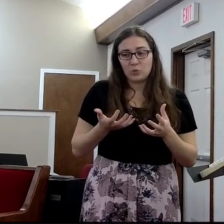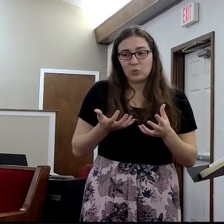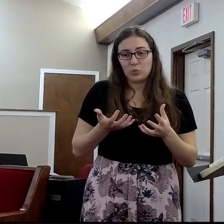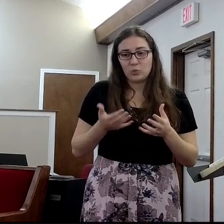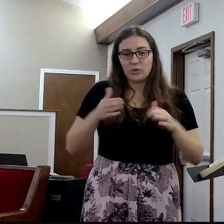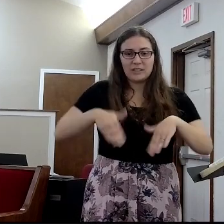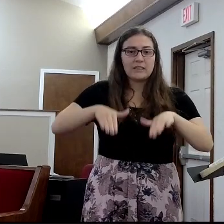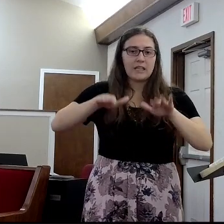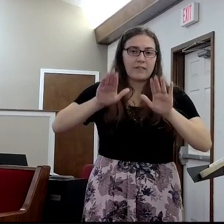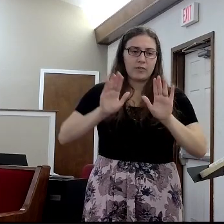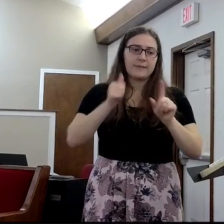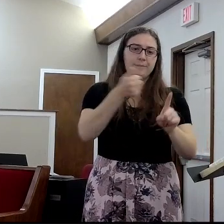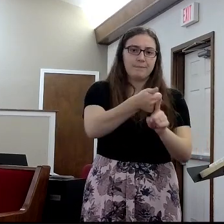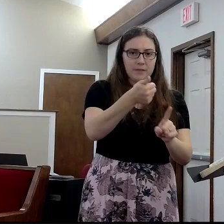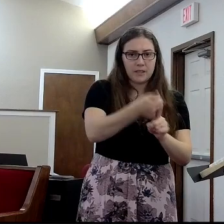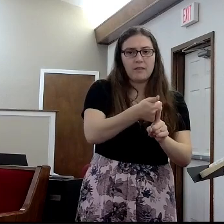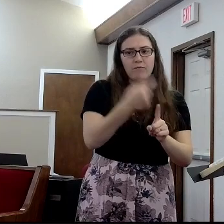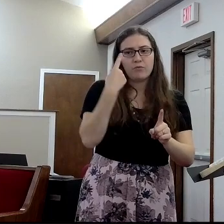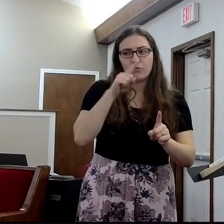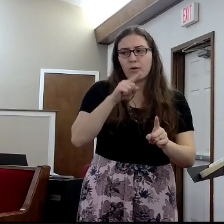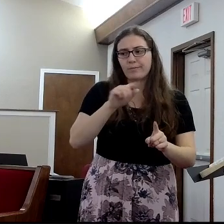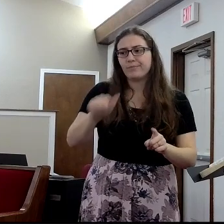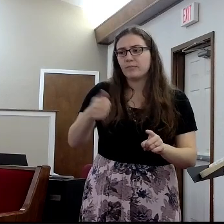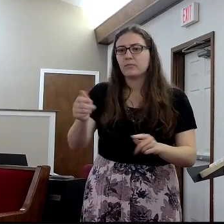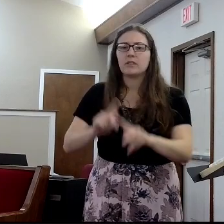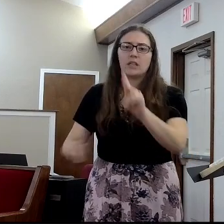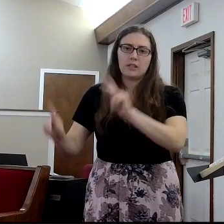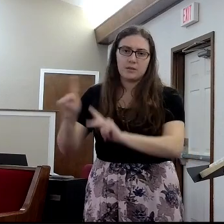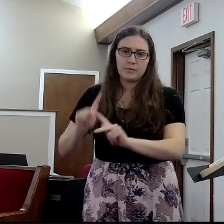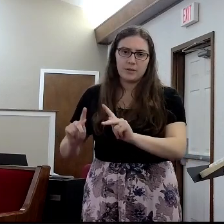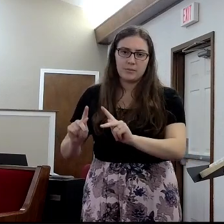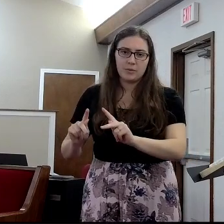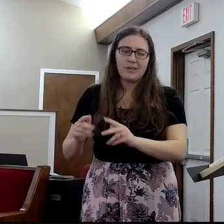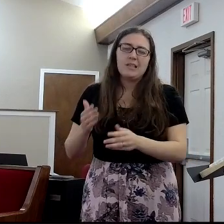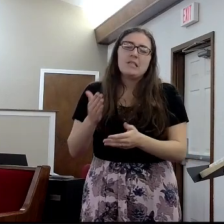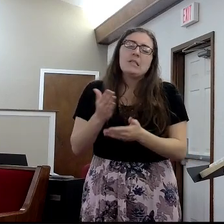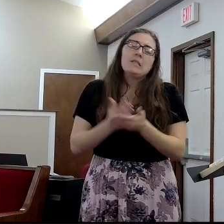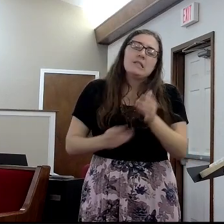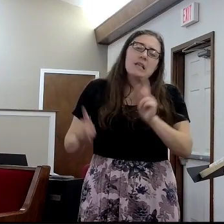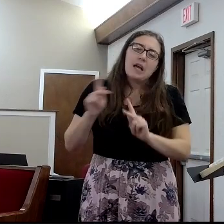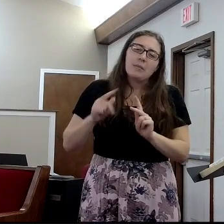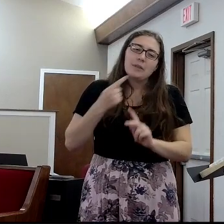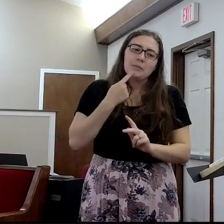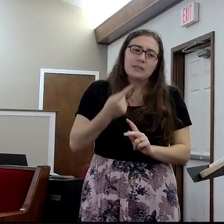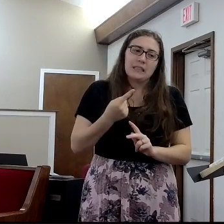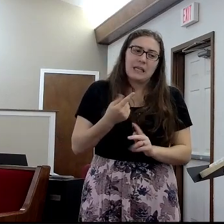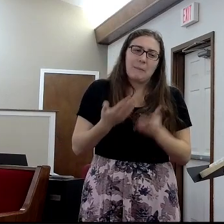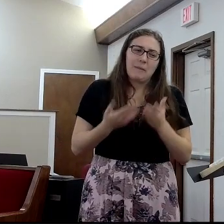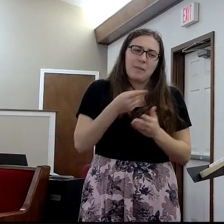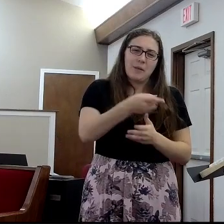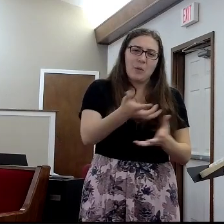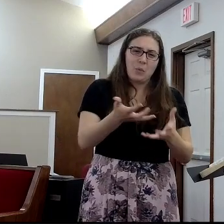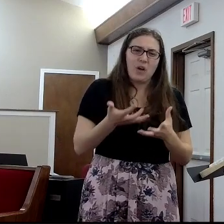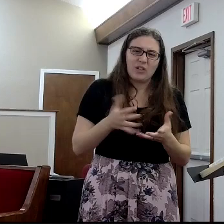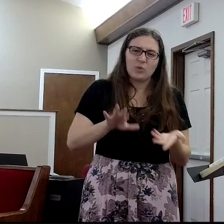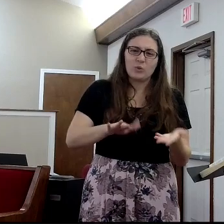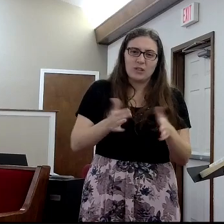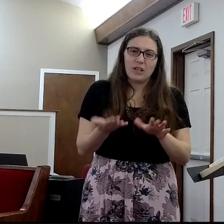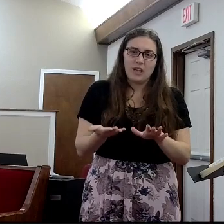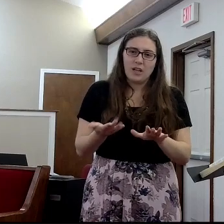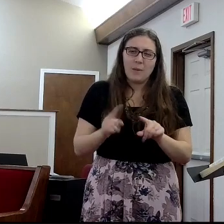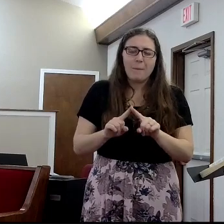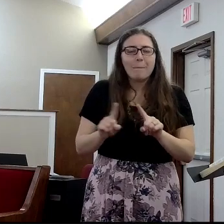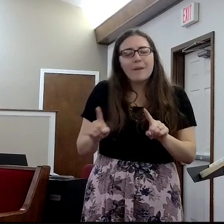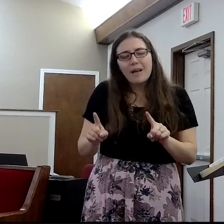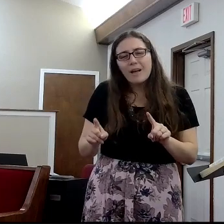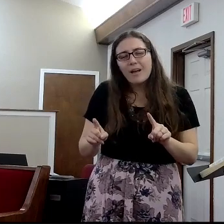sacrifice for the mariners to save their life. It's some commentators offer that he just wanted to die. But